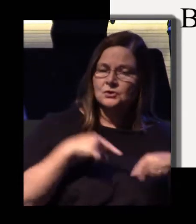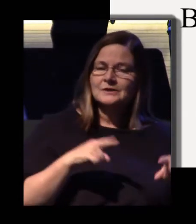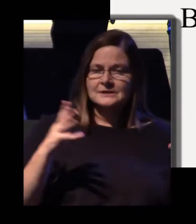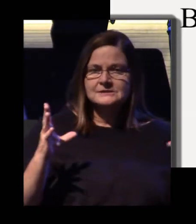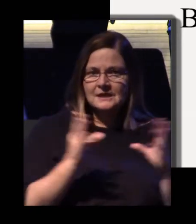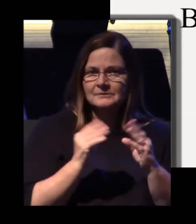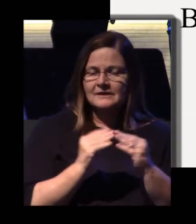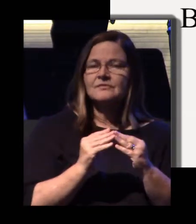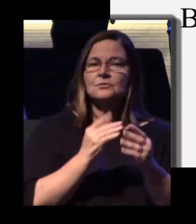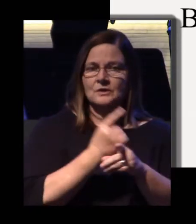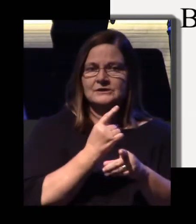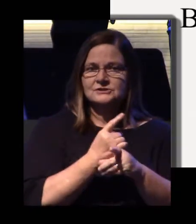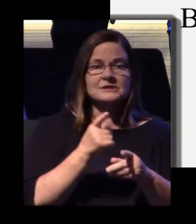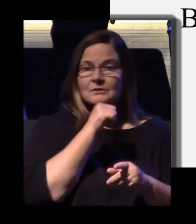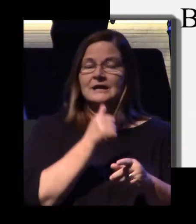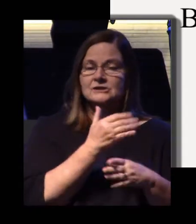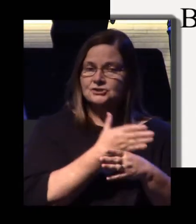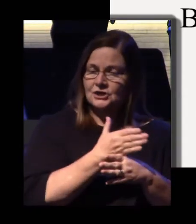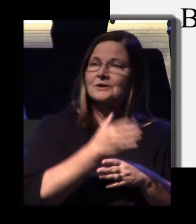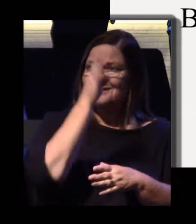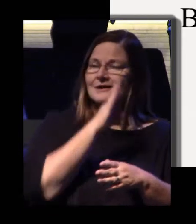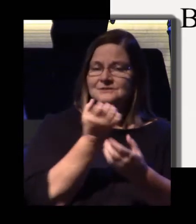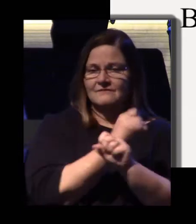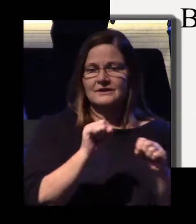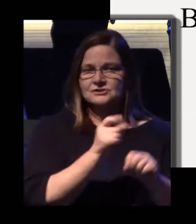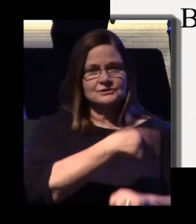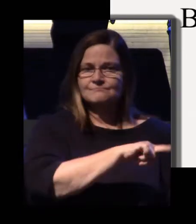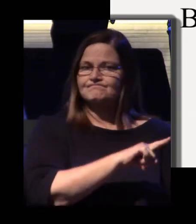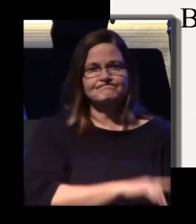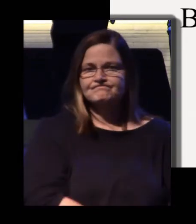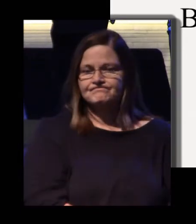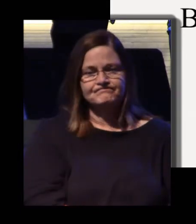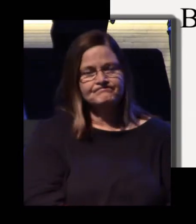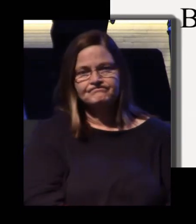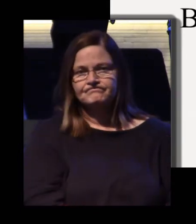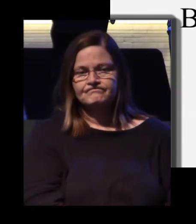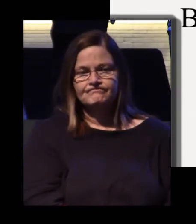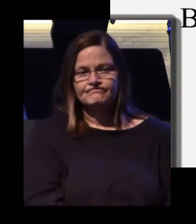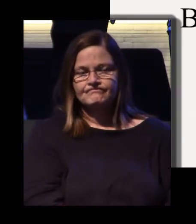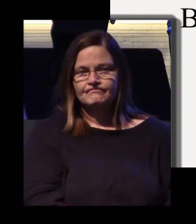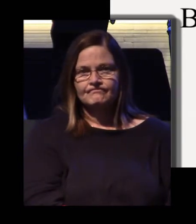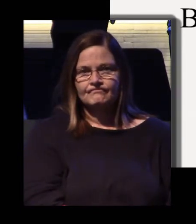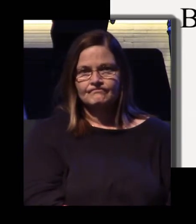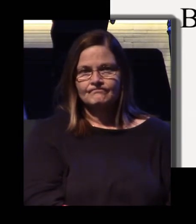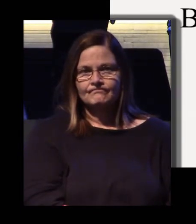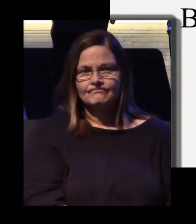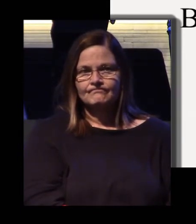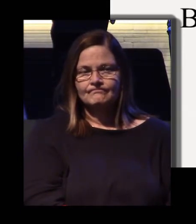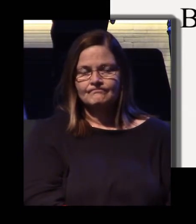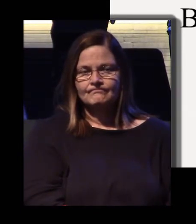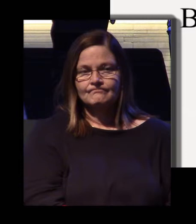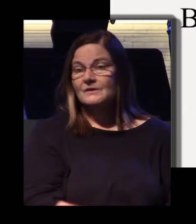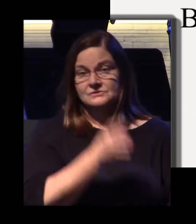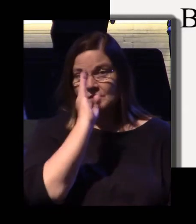judgment, nor sinners in the assembly of the righteous. You see, they will not survive God's judgment, and they will not share in God's